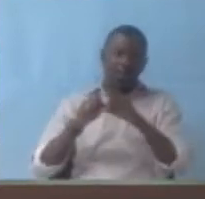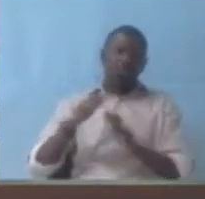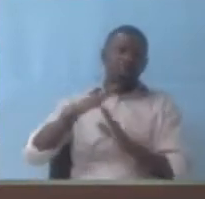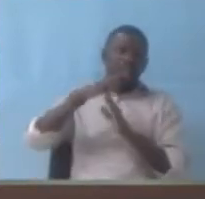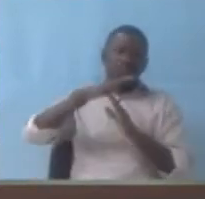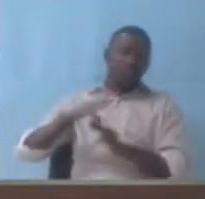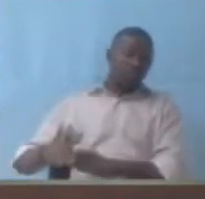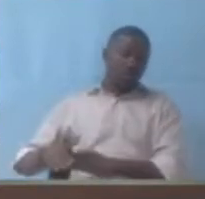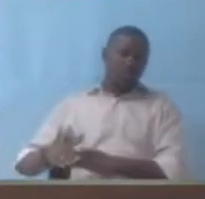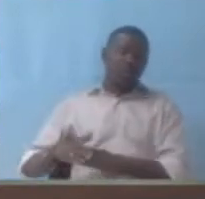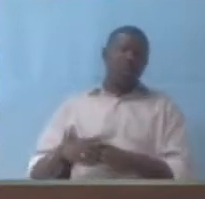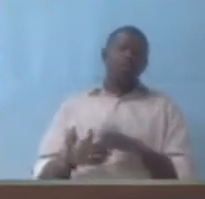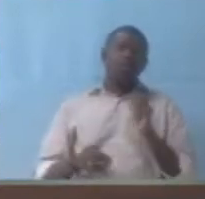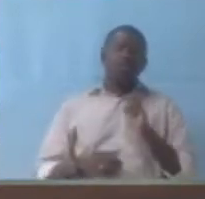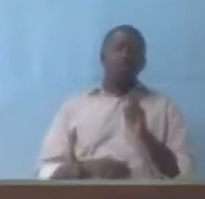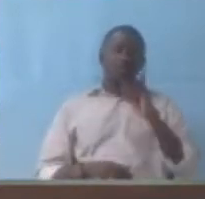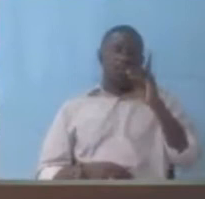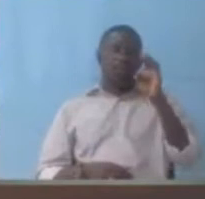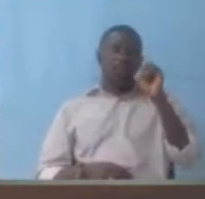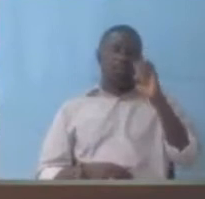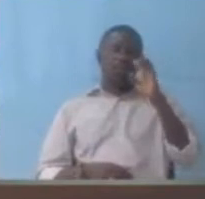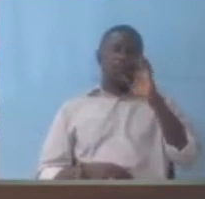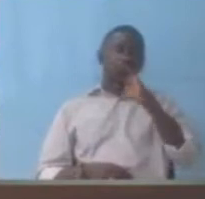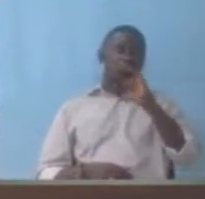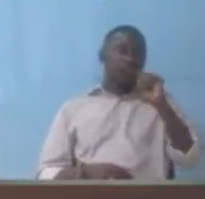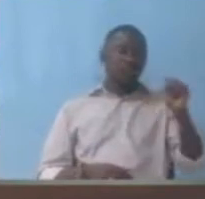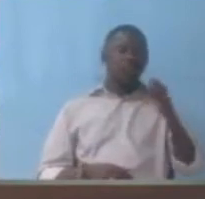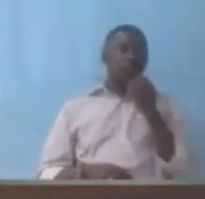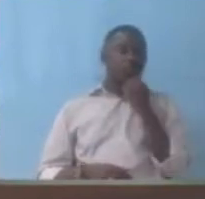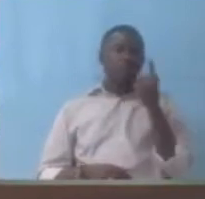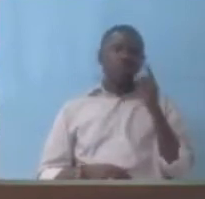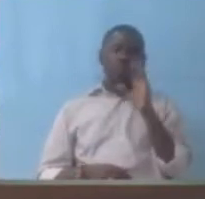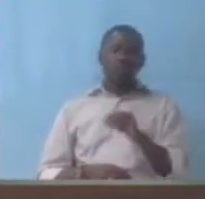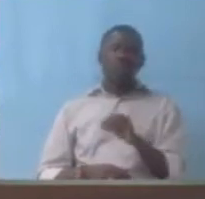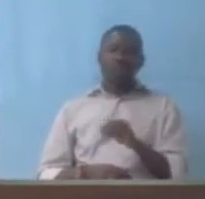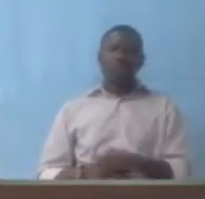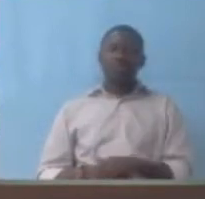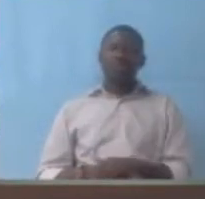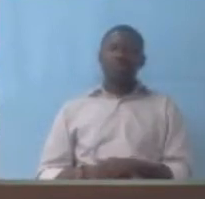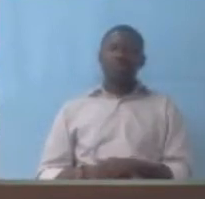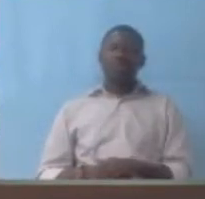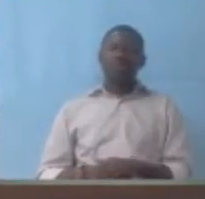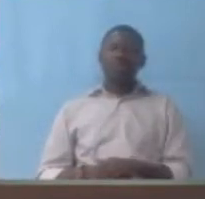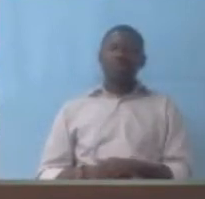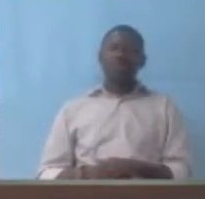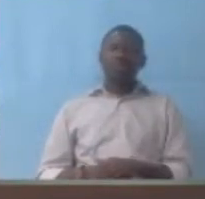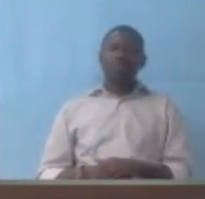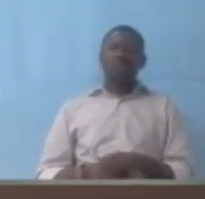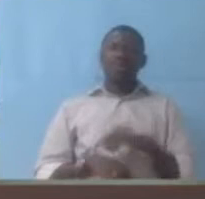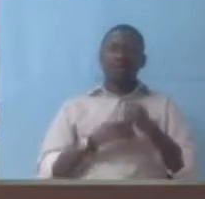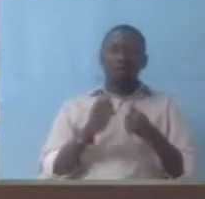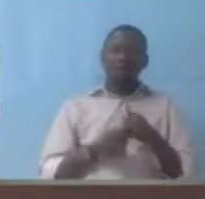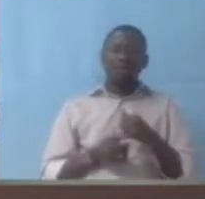wotumo. So that is what decree number one did. Decree number one la kuomu waleti. Now decree 30, which came into force on the 29